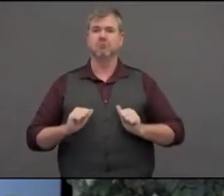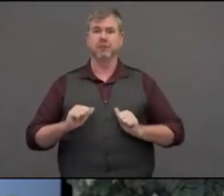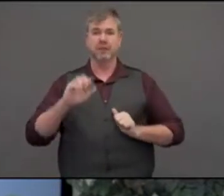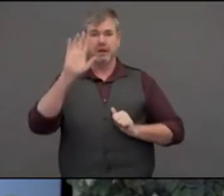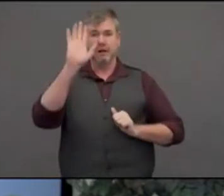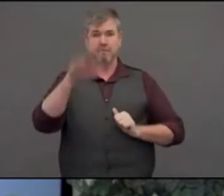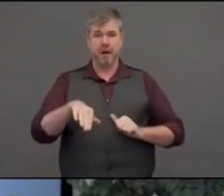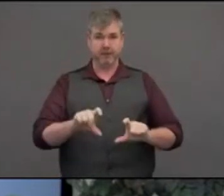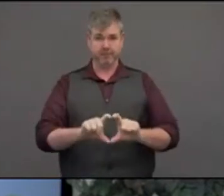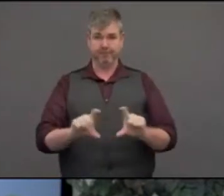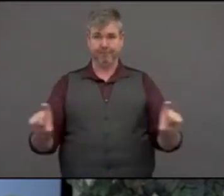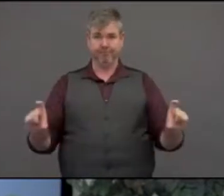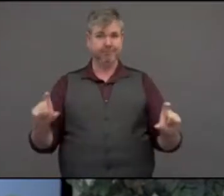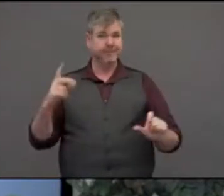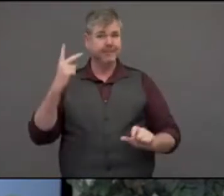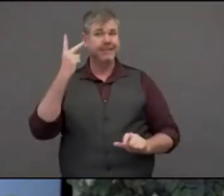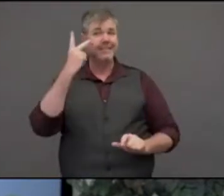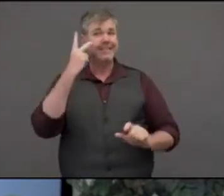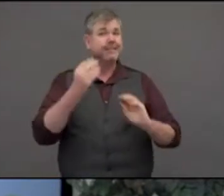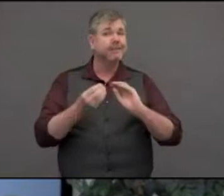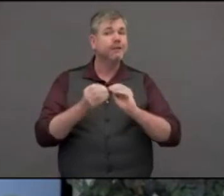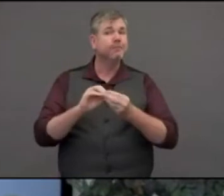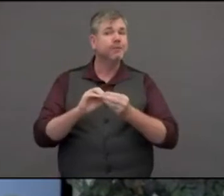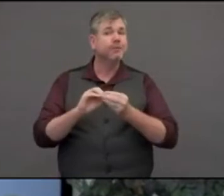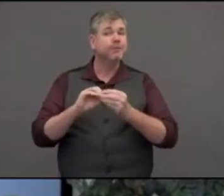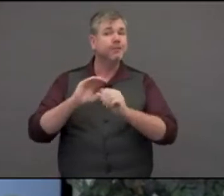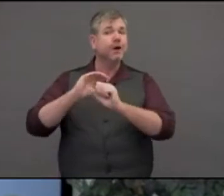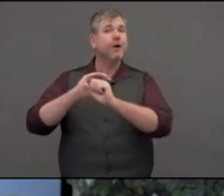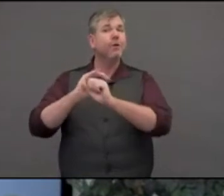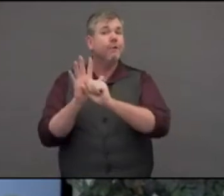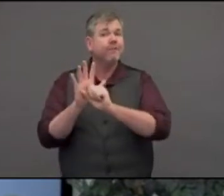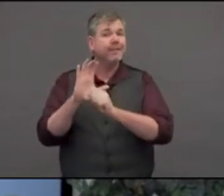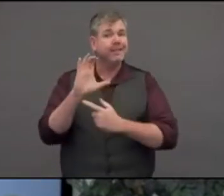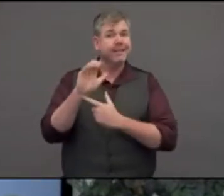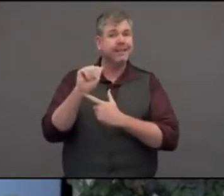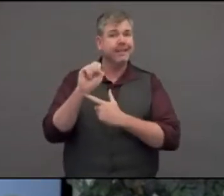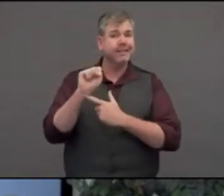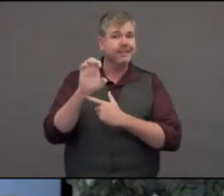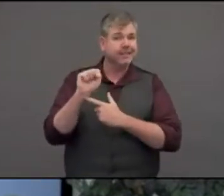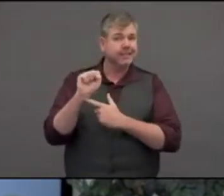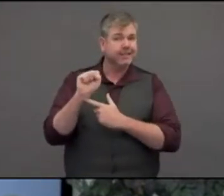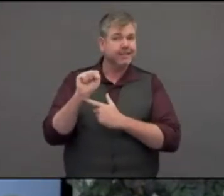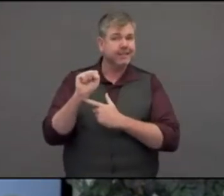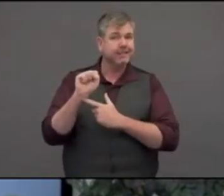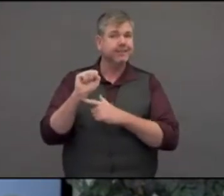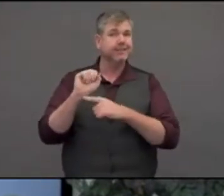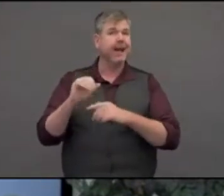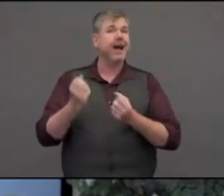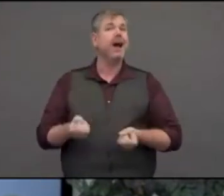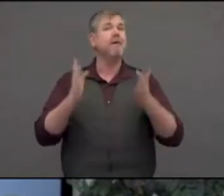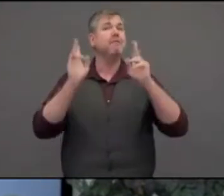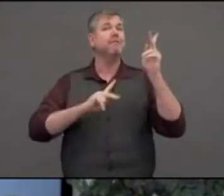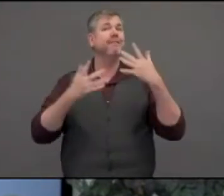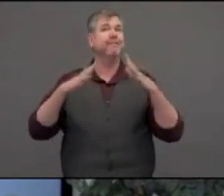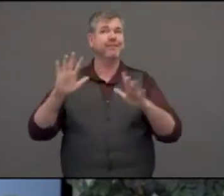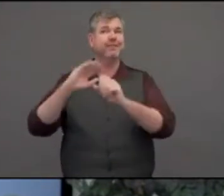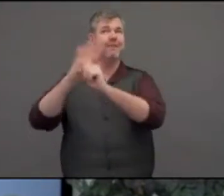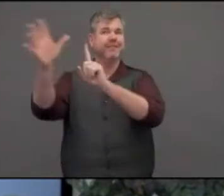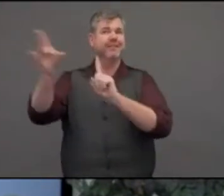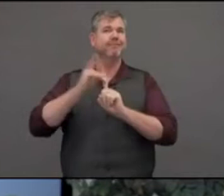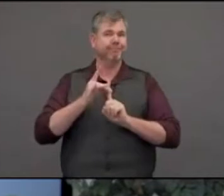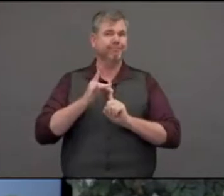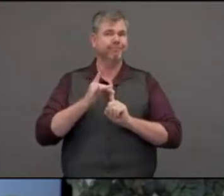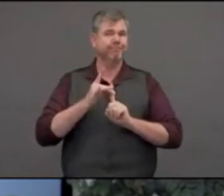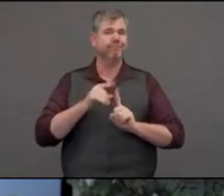latest numbers in terms of COVID cases for the County of Santa Clara. So again, David Campos here. I am